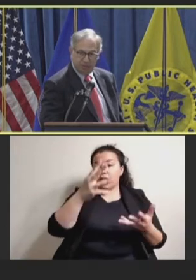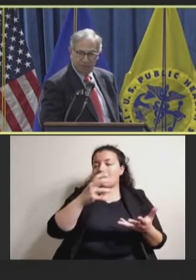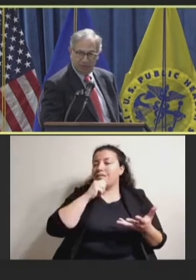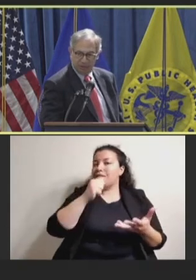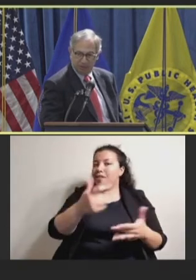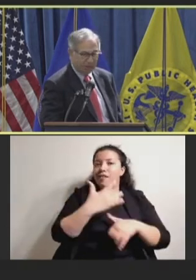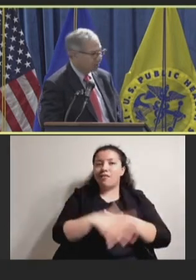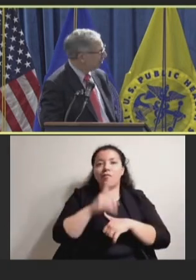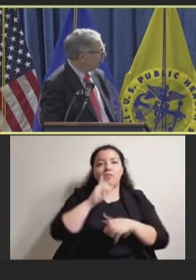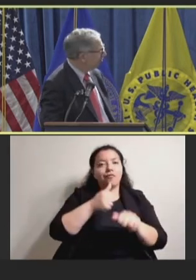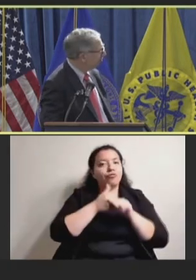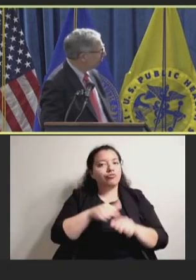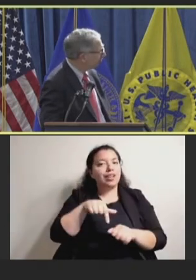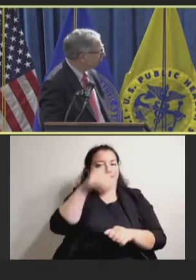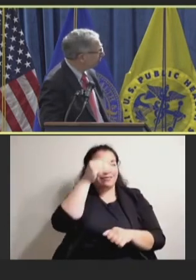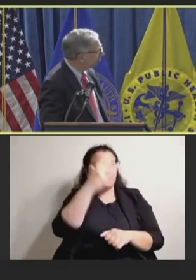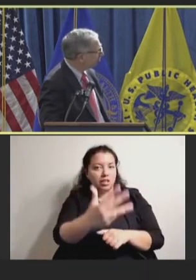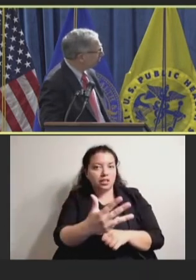way you would like to track it.